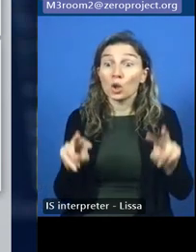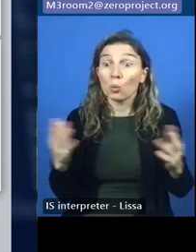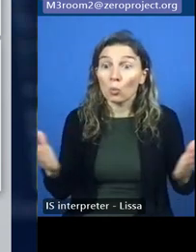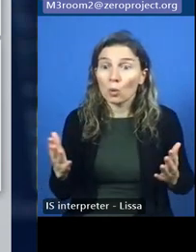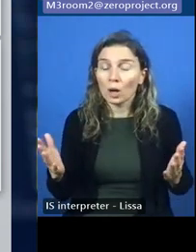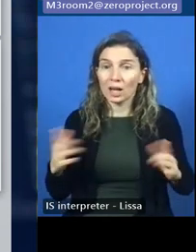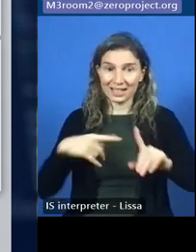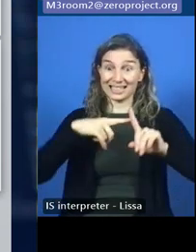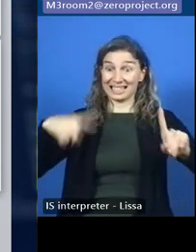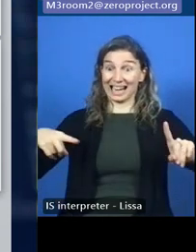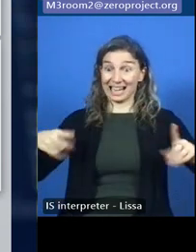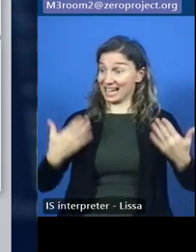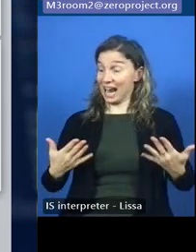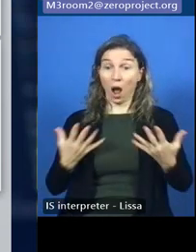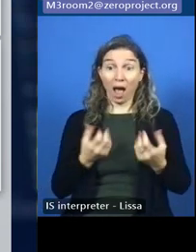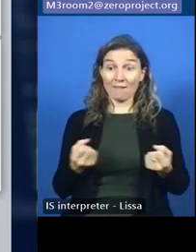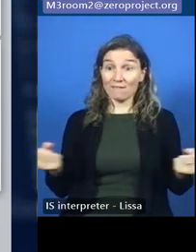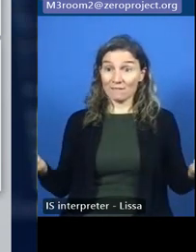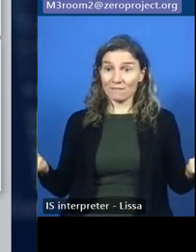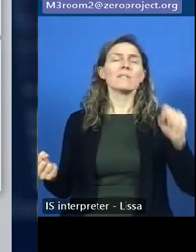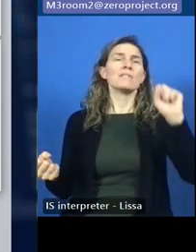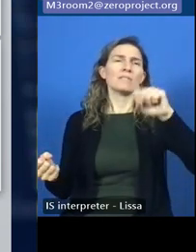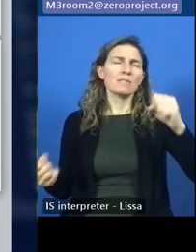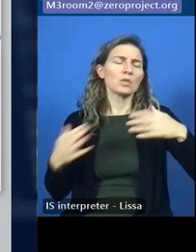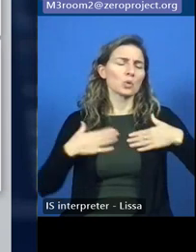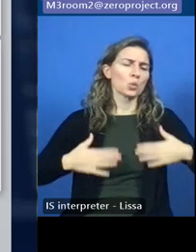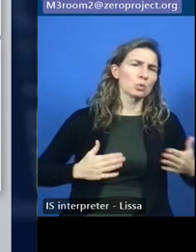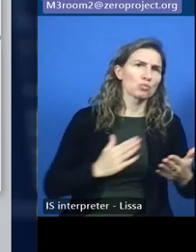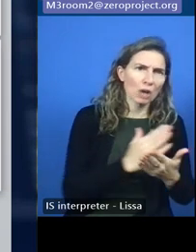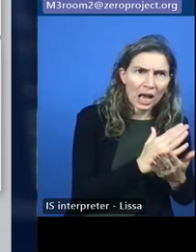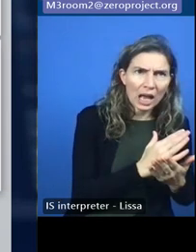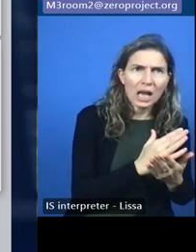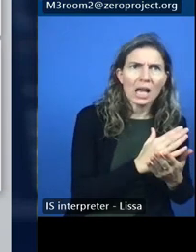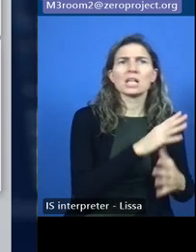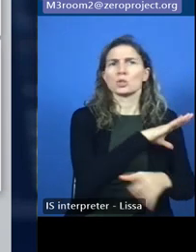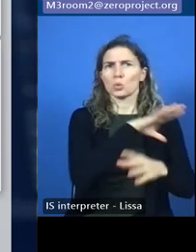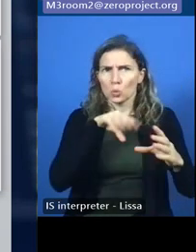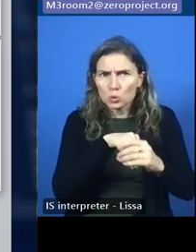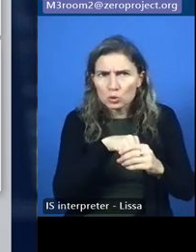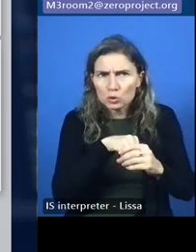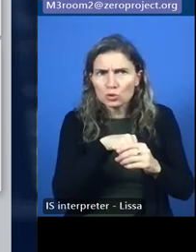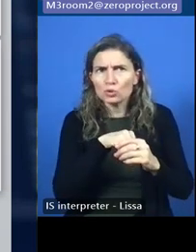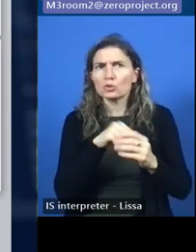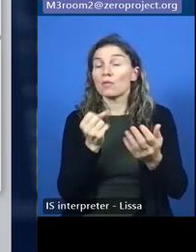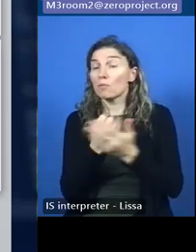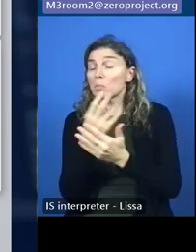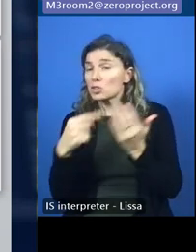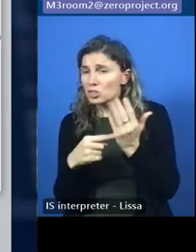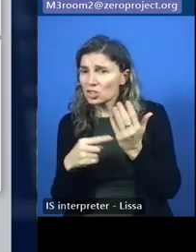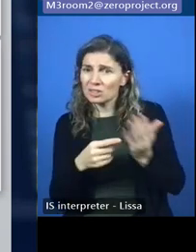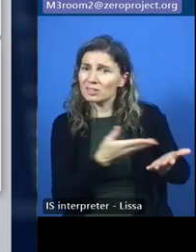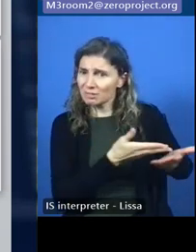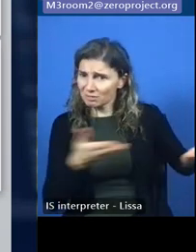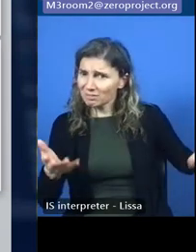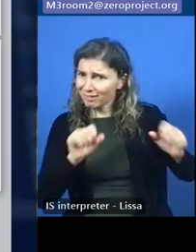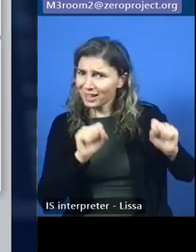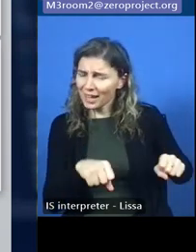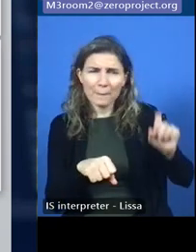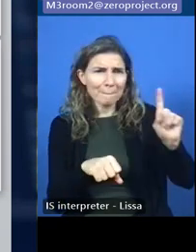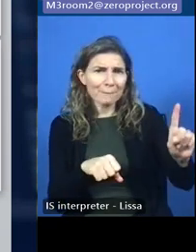may be done for information on human rights and inclusion. What we're missing so far is an